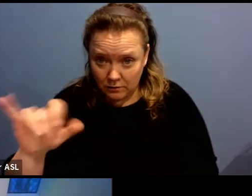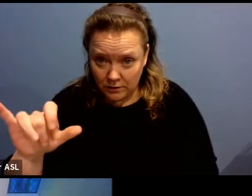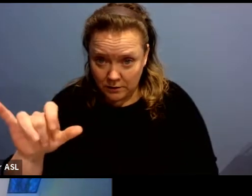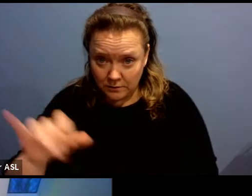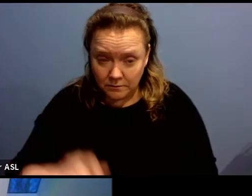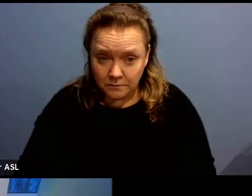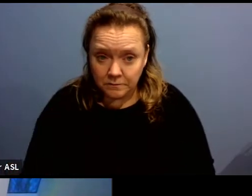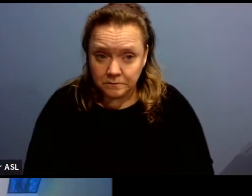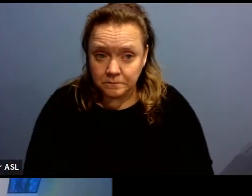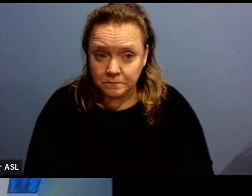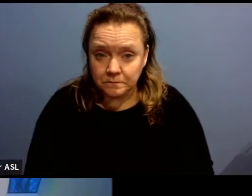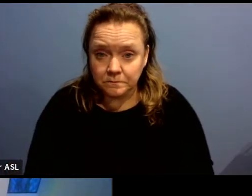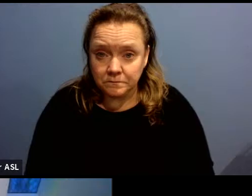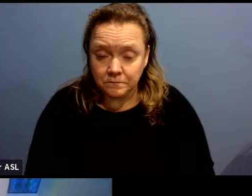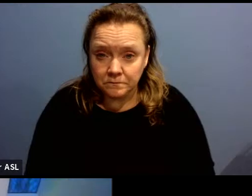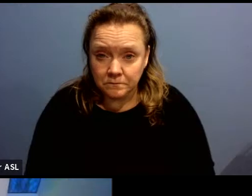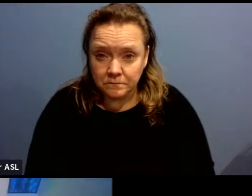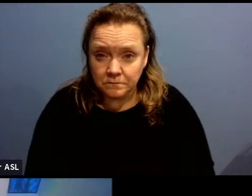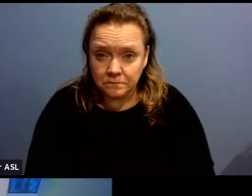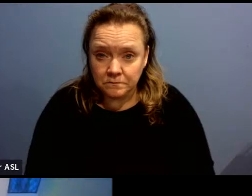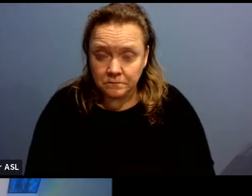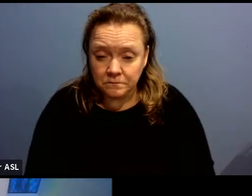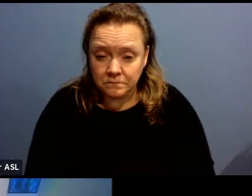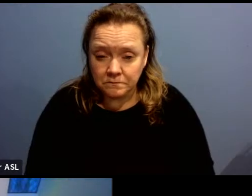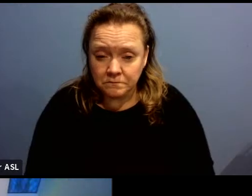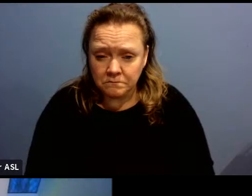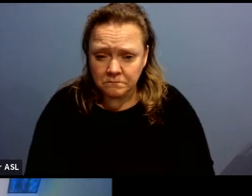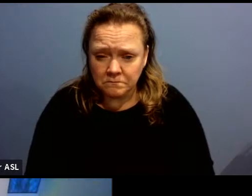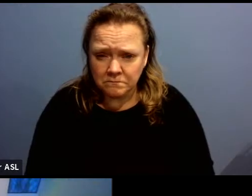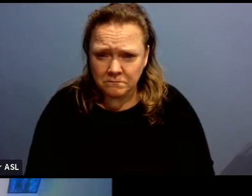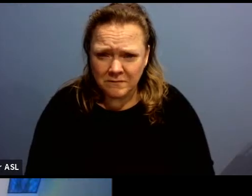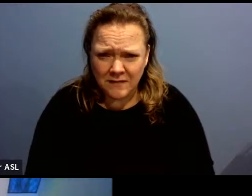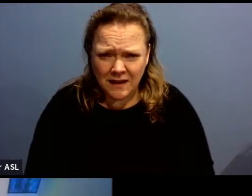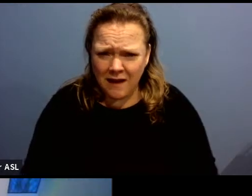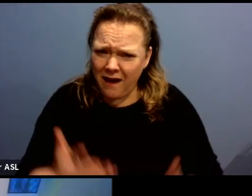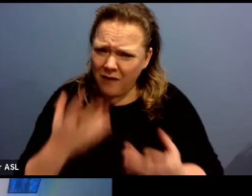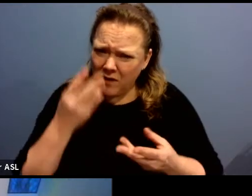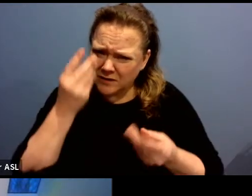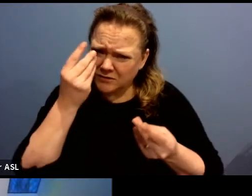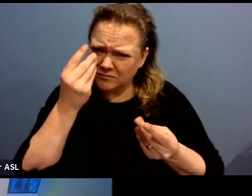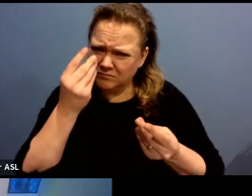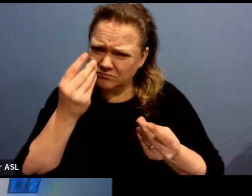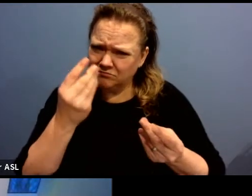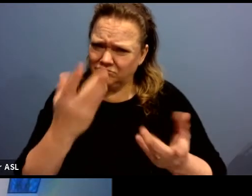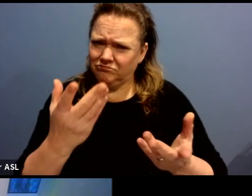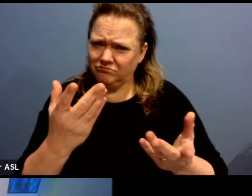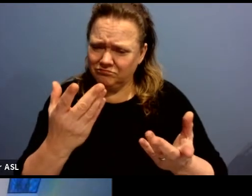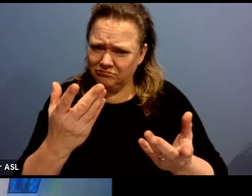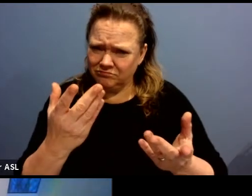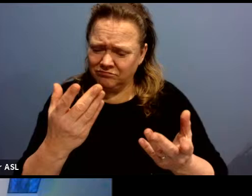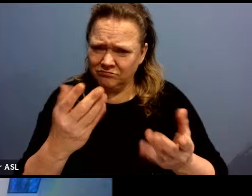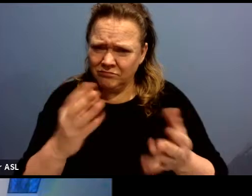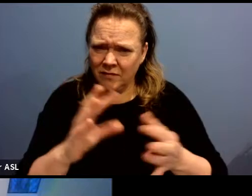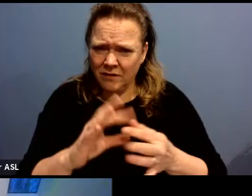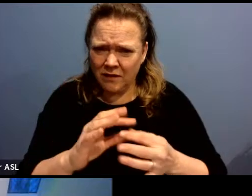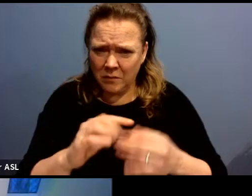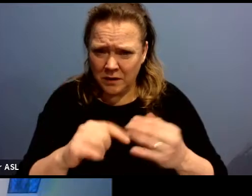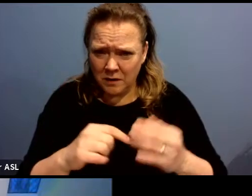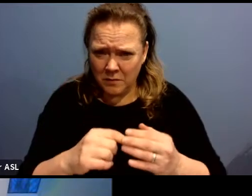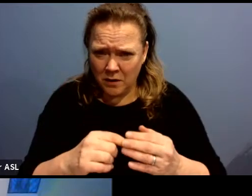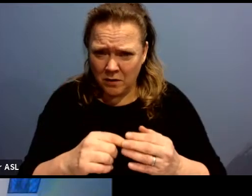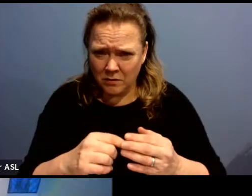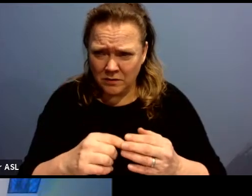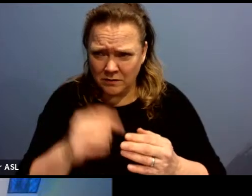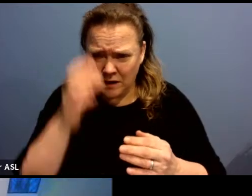I was just calling in to express comment over the concept of closing